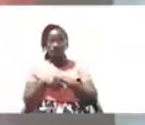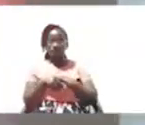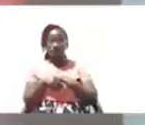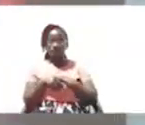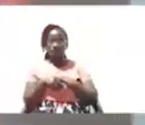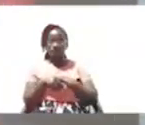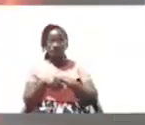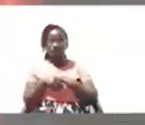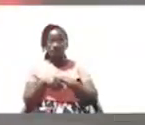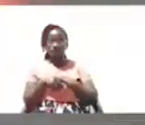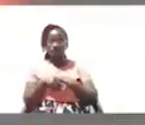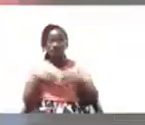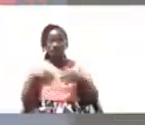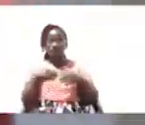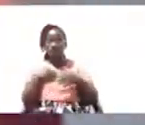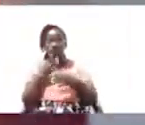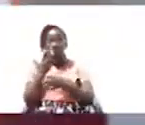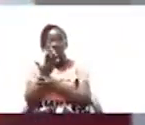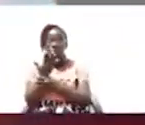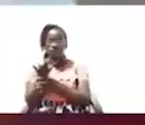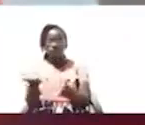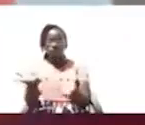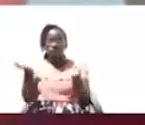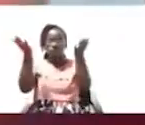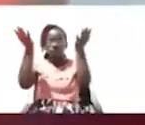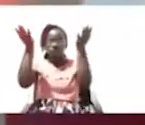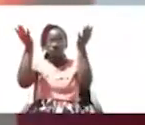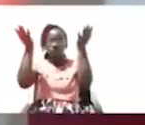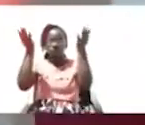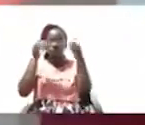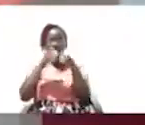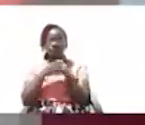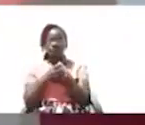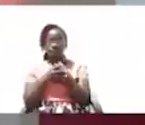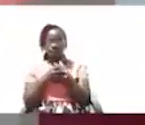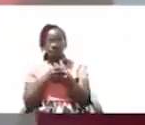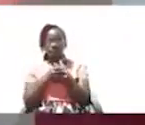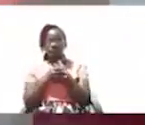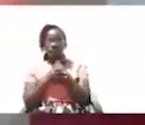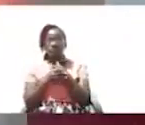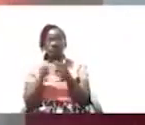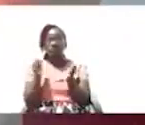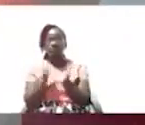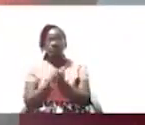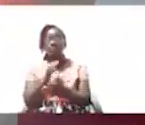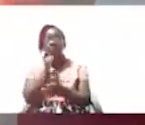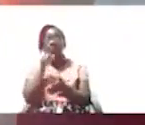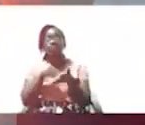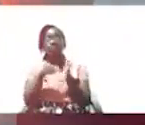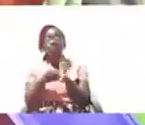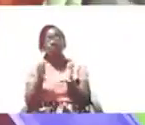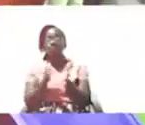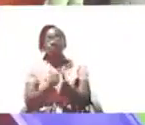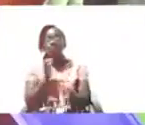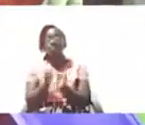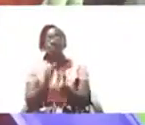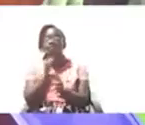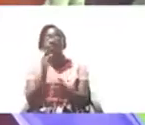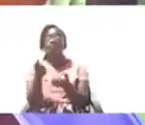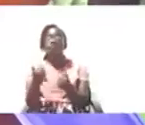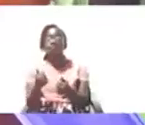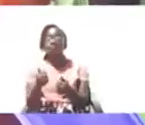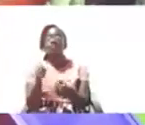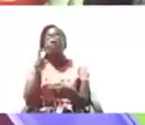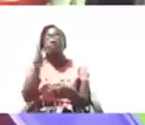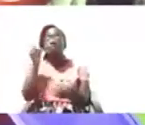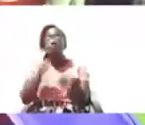Papa Chomon Pajamunsa. Please lift up your hands. And don't you say, oh, Maya, who to me, ma? It doesn't mean